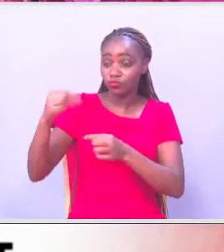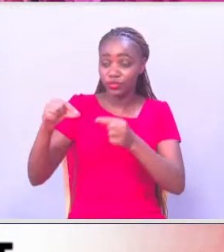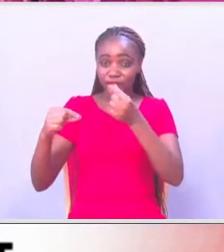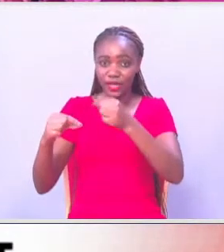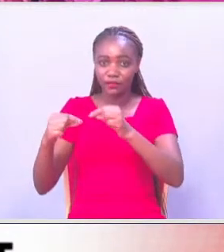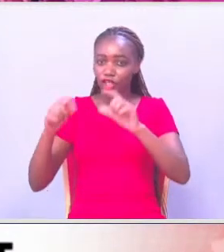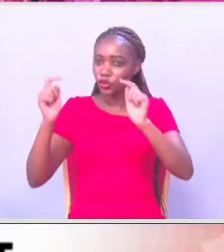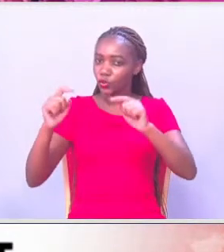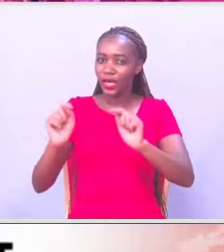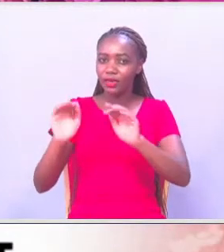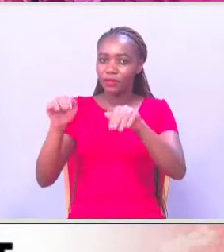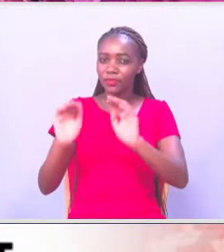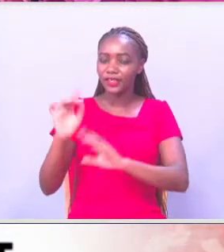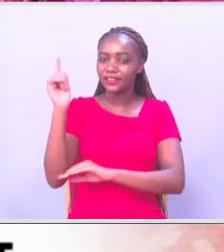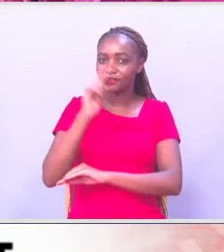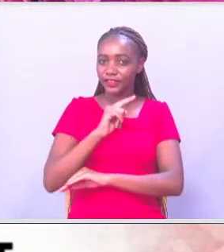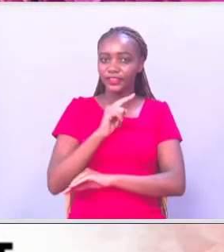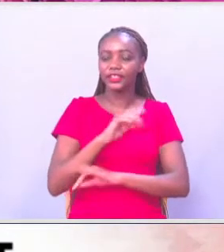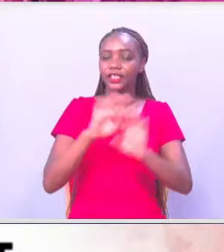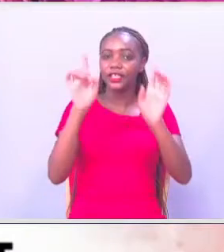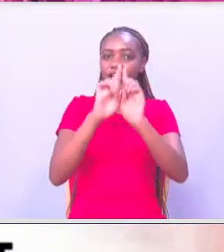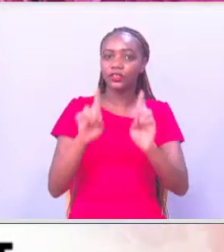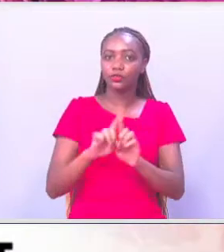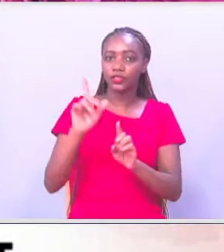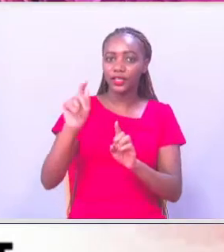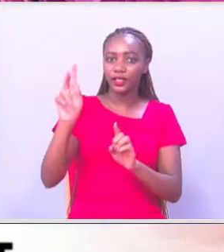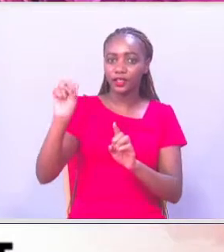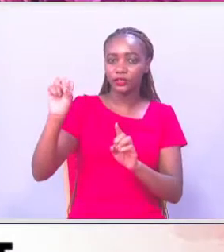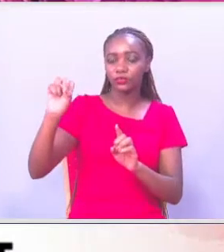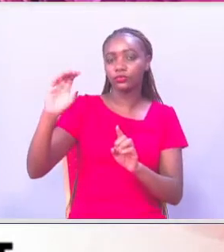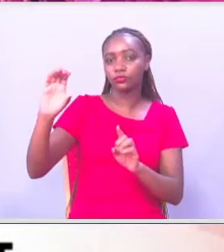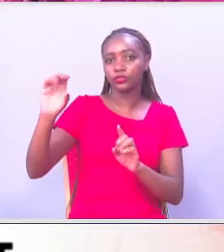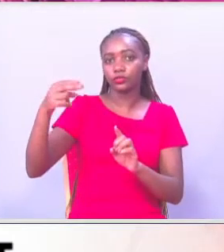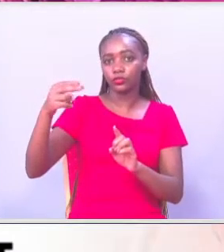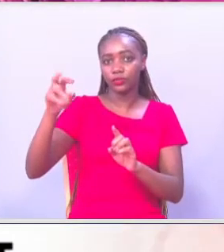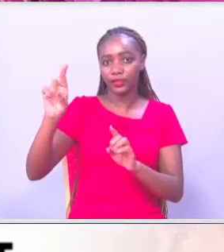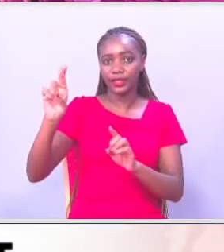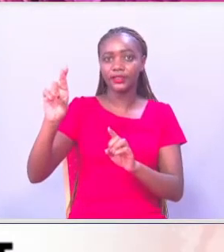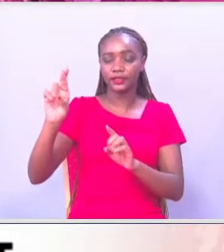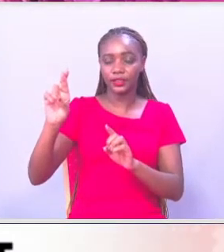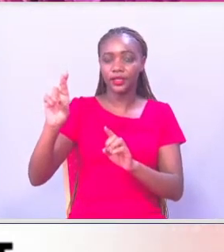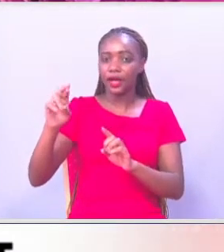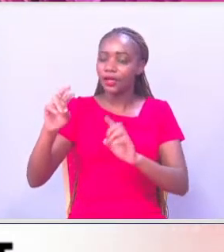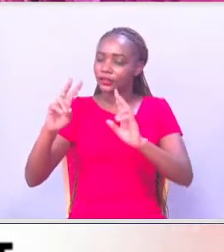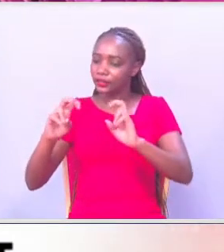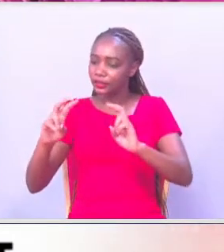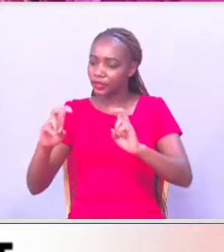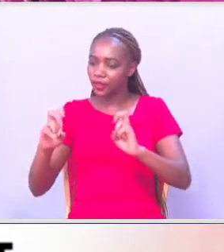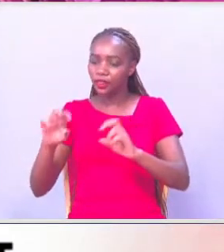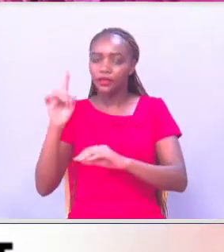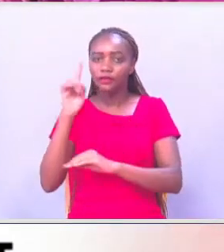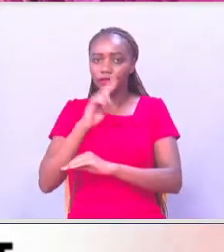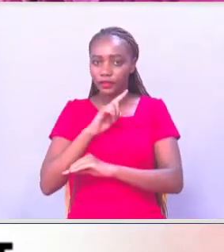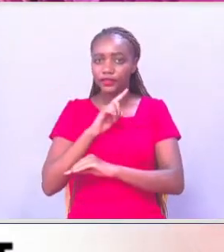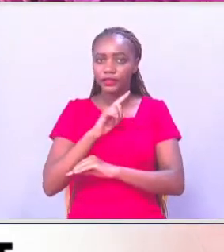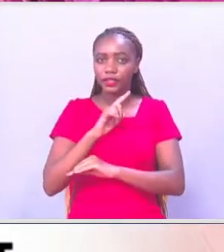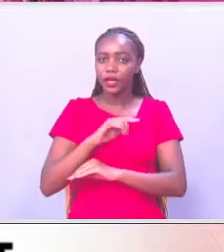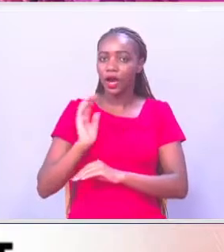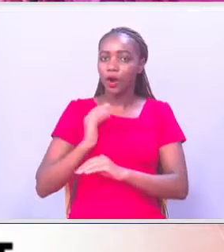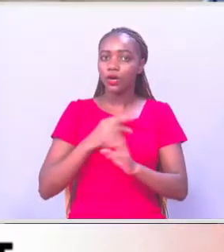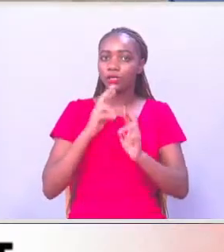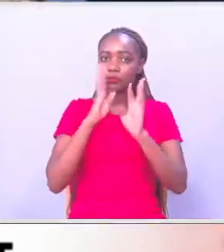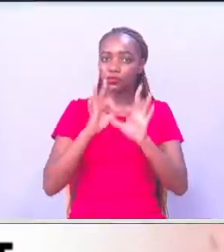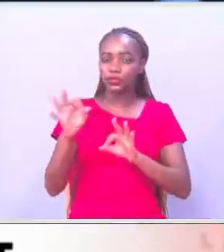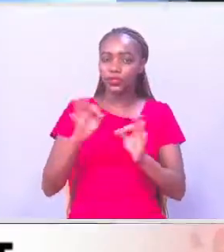rest today, with the Kenya National Commission on Human Rights launching a probe into the matter. Lavin Atieno